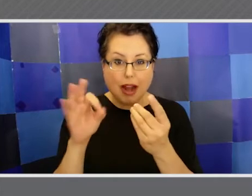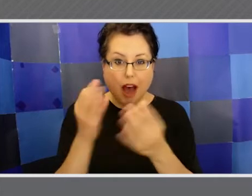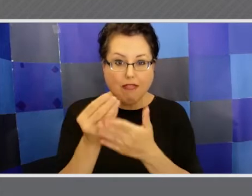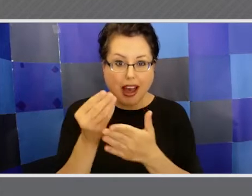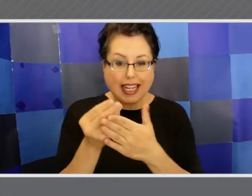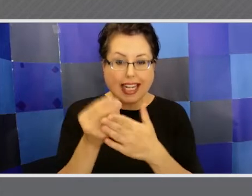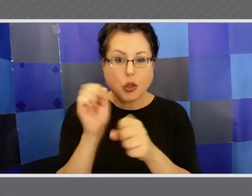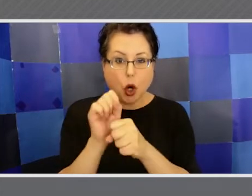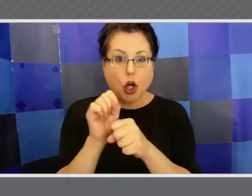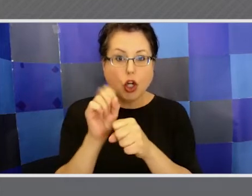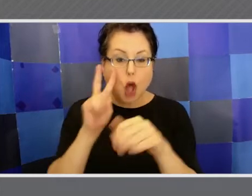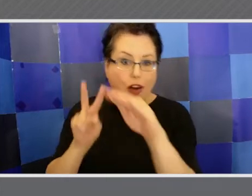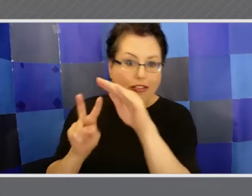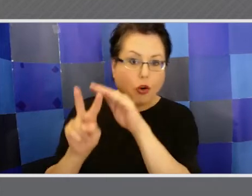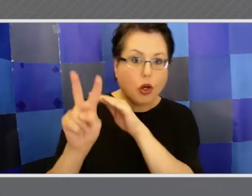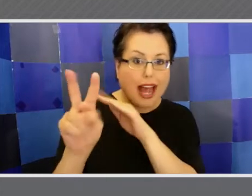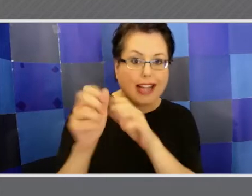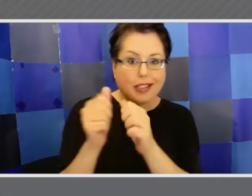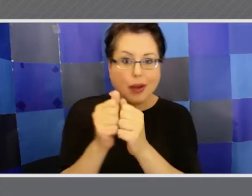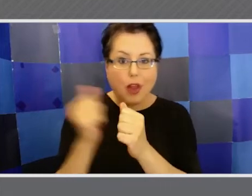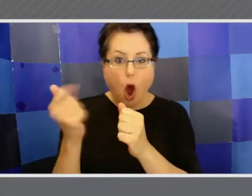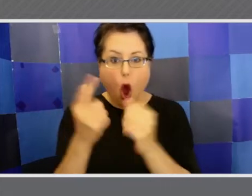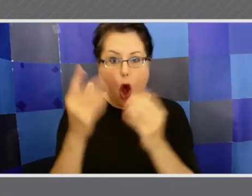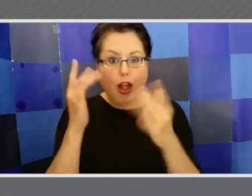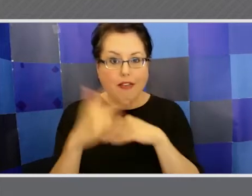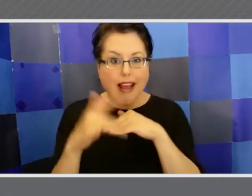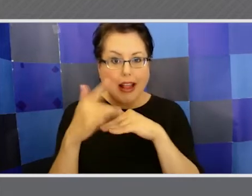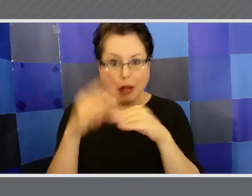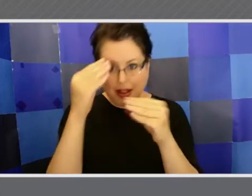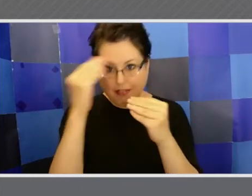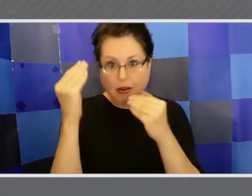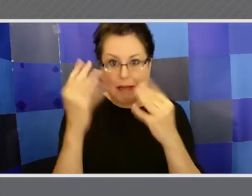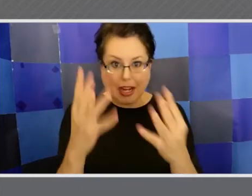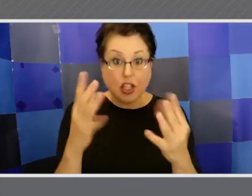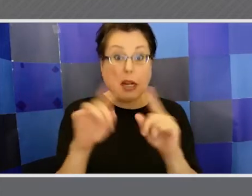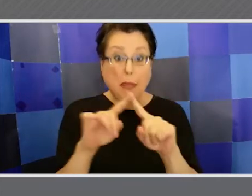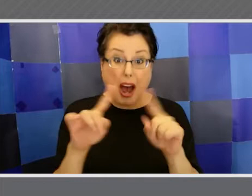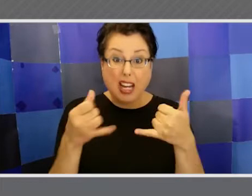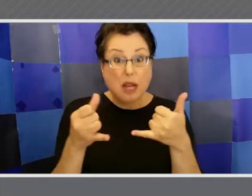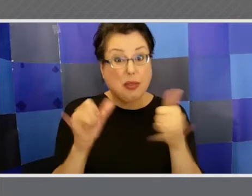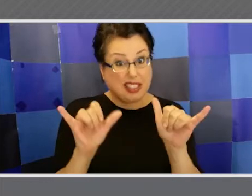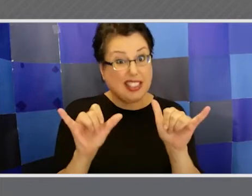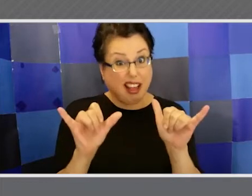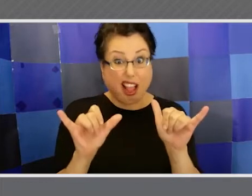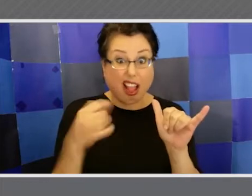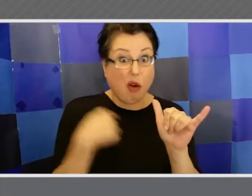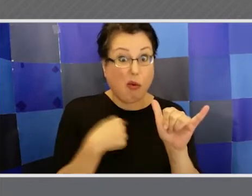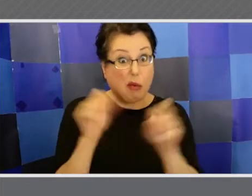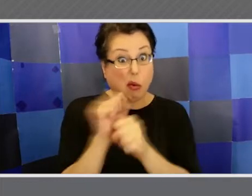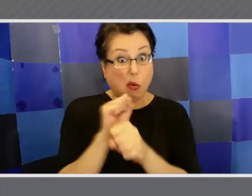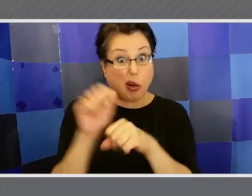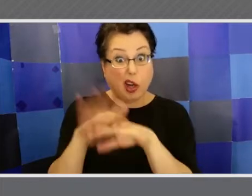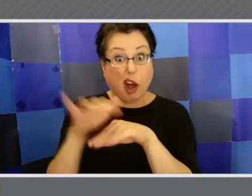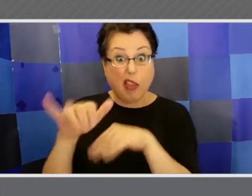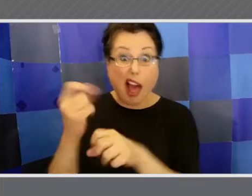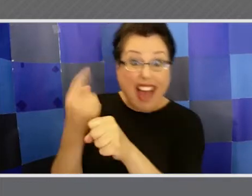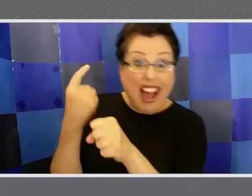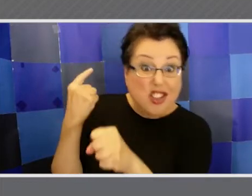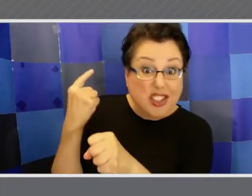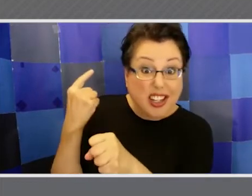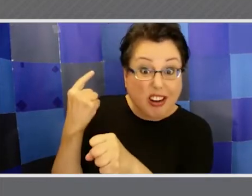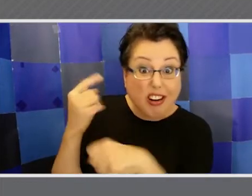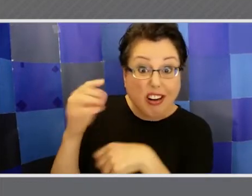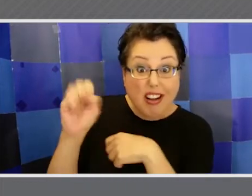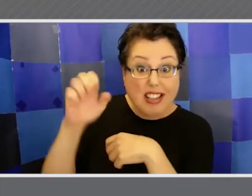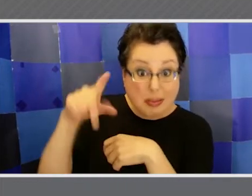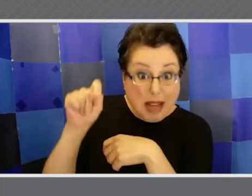on a forecast with all available information, but it was still, we were working on that last September,